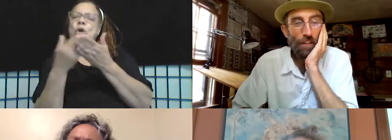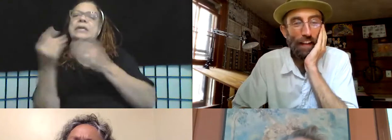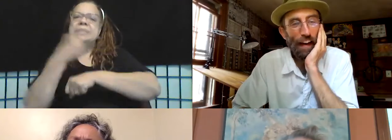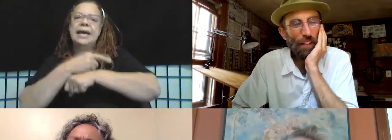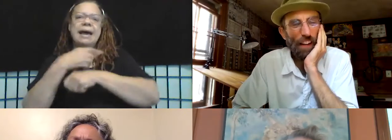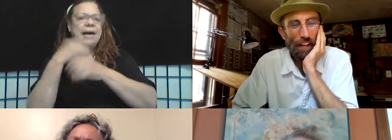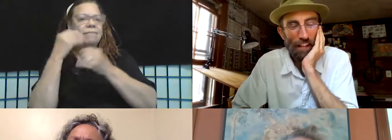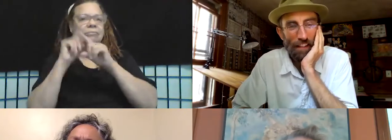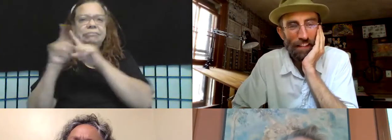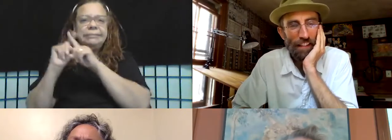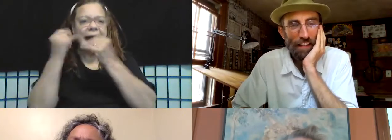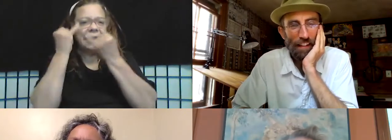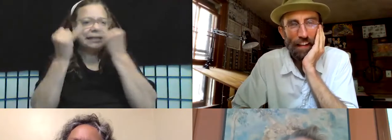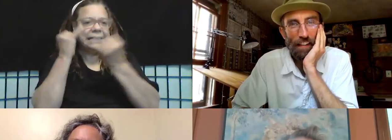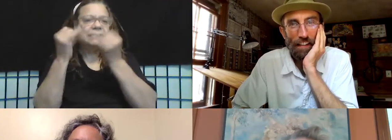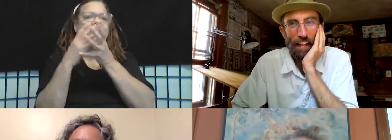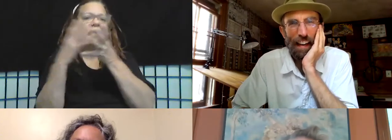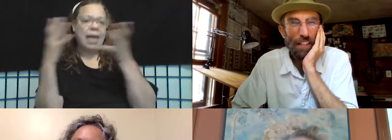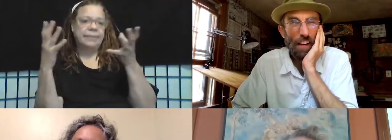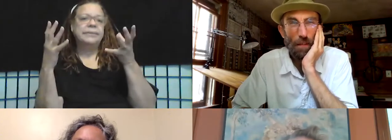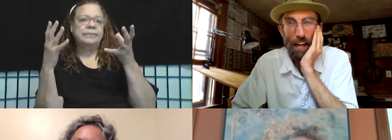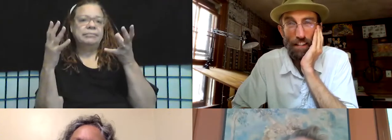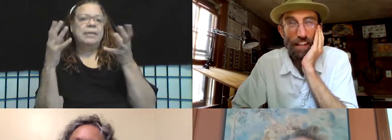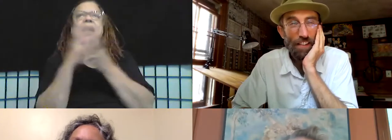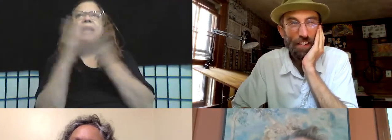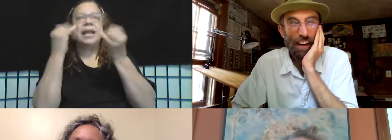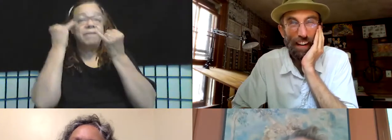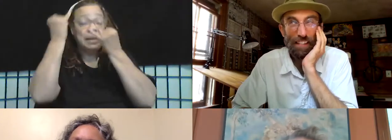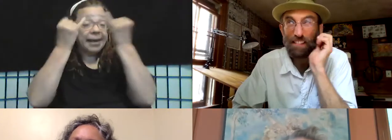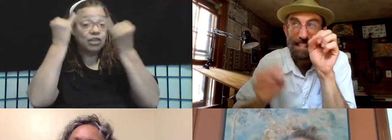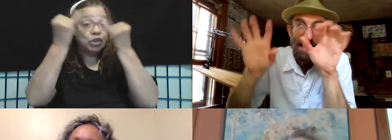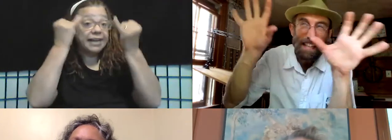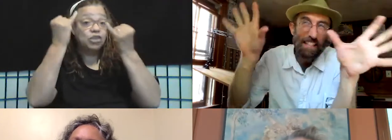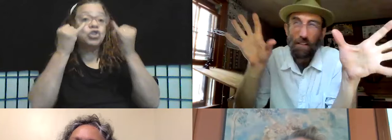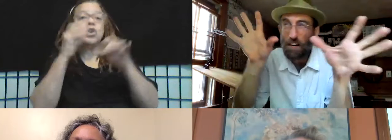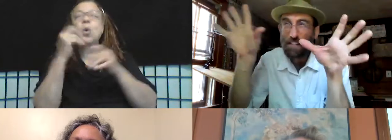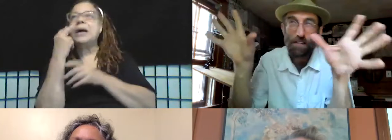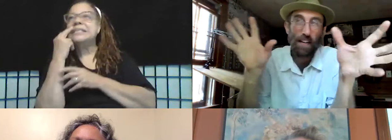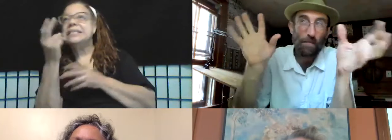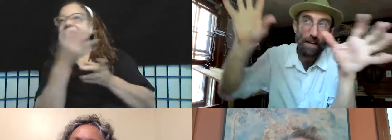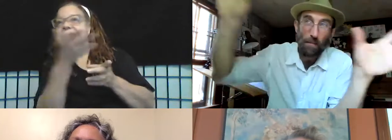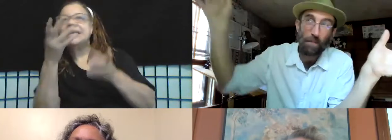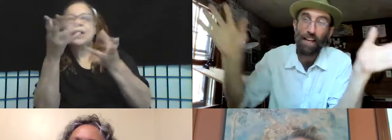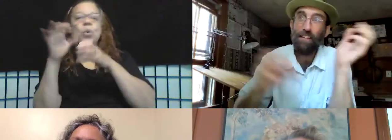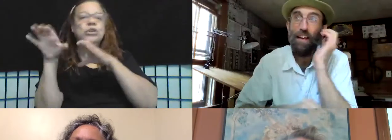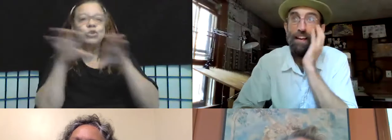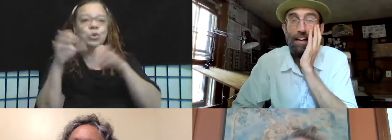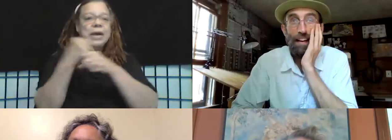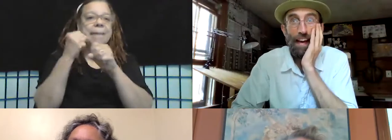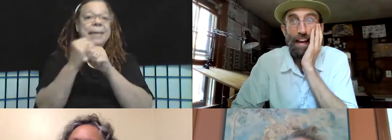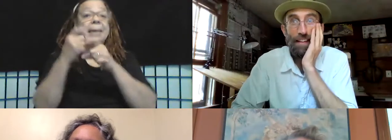day, I feel like I have a lot of ideas, like I have a lot of imagination, or I see things I want to do and I make big